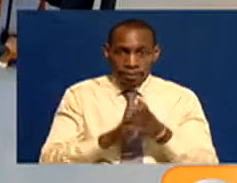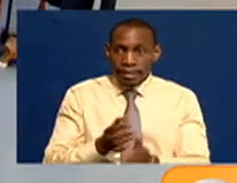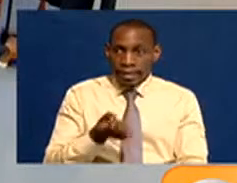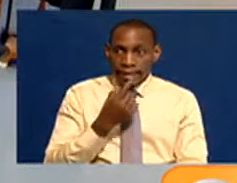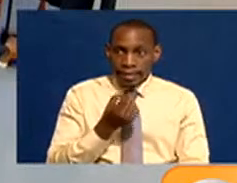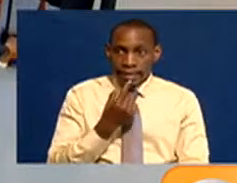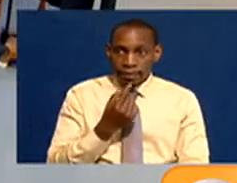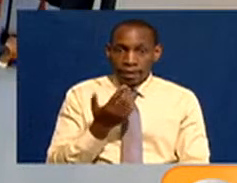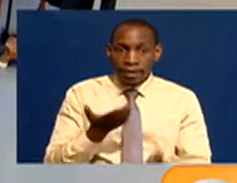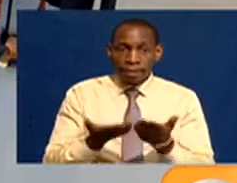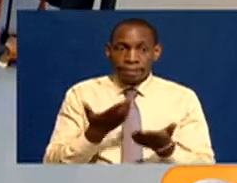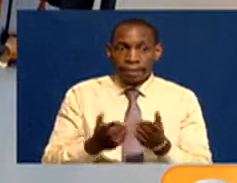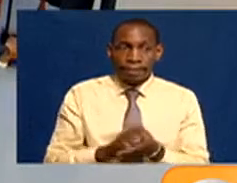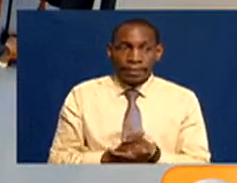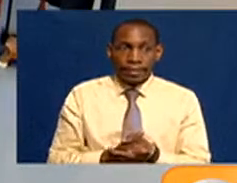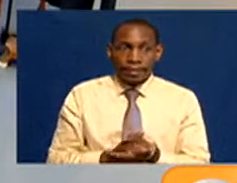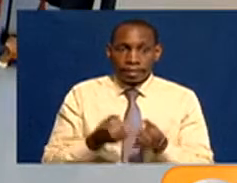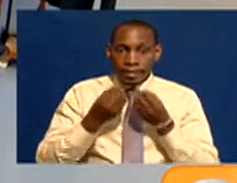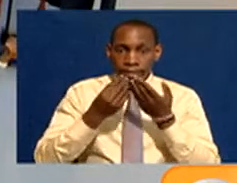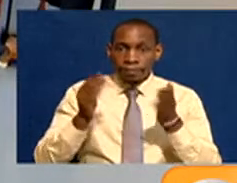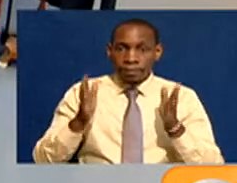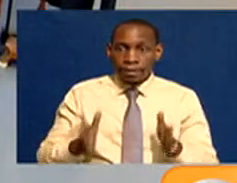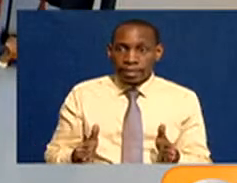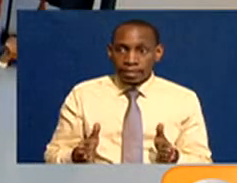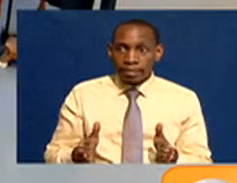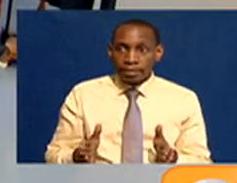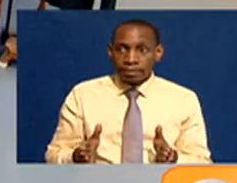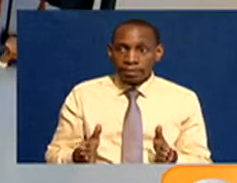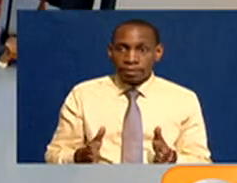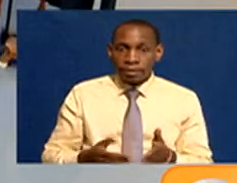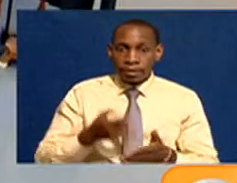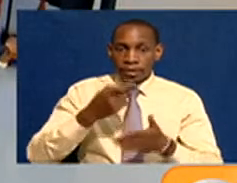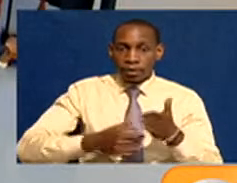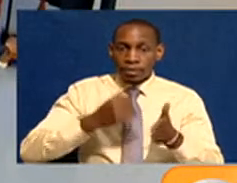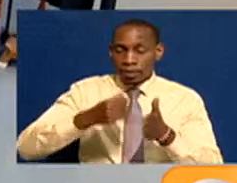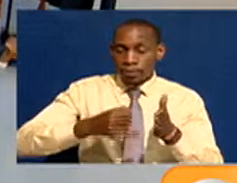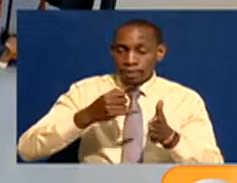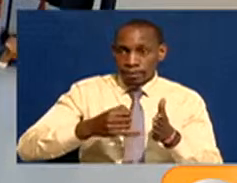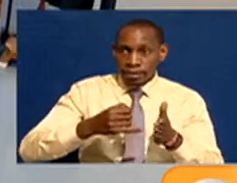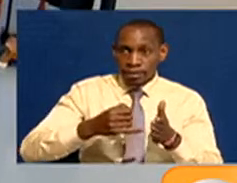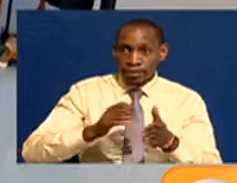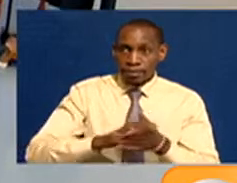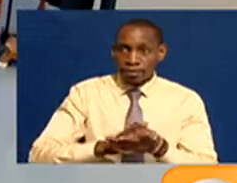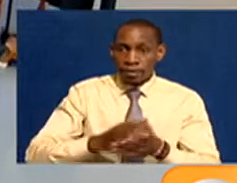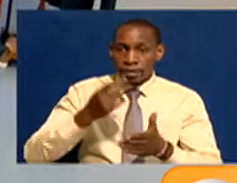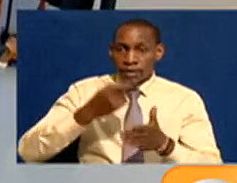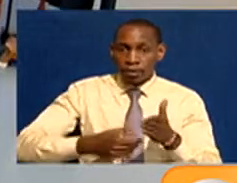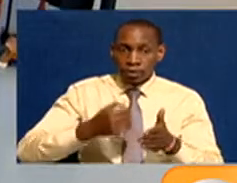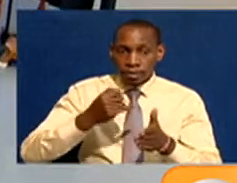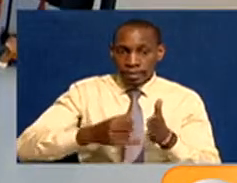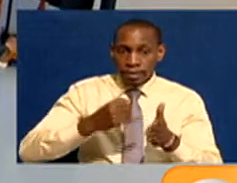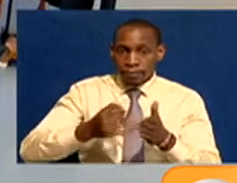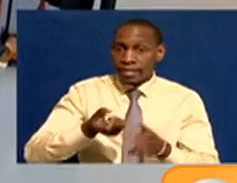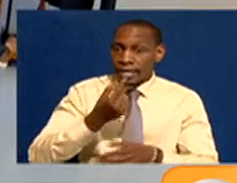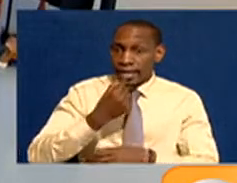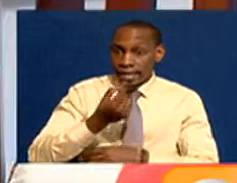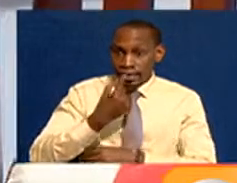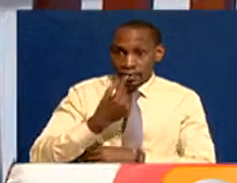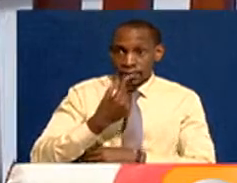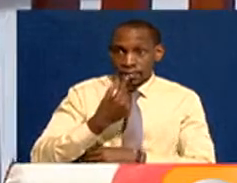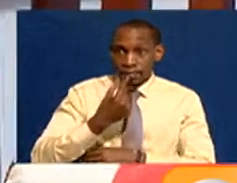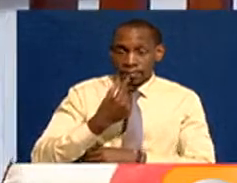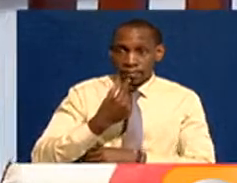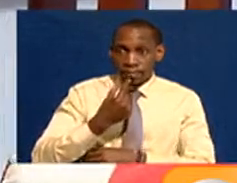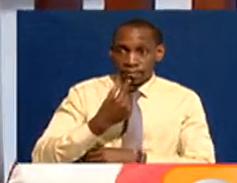pharmaceuticals. Maybe just to let Kenyans know, in terms of cost of manufacturing, the cost of manufacturing that drug is